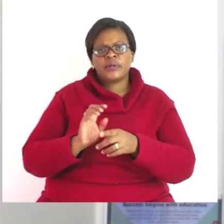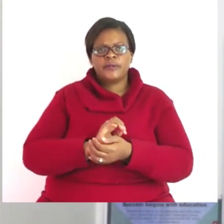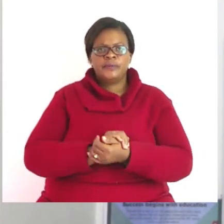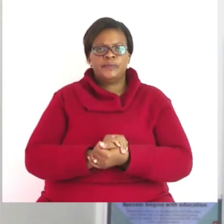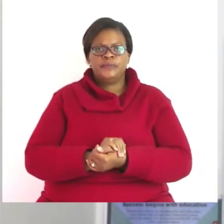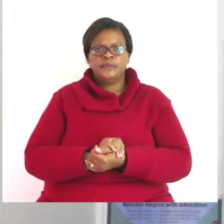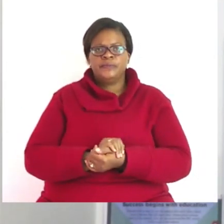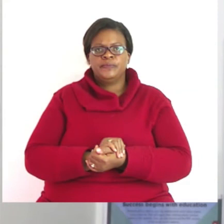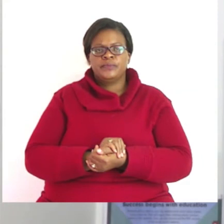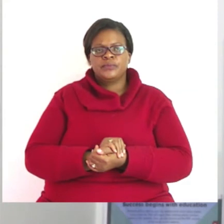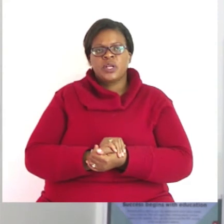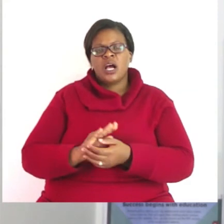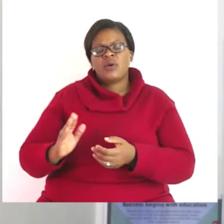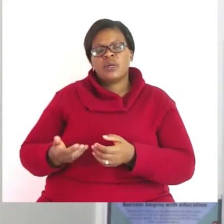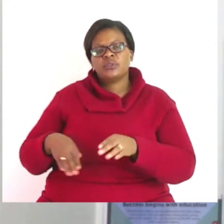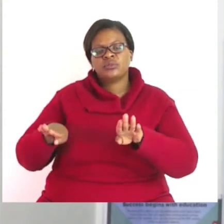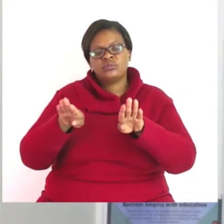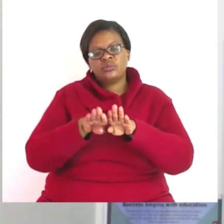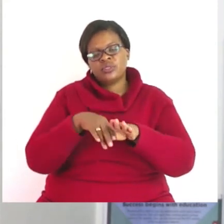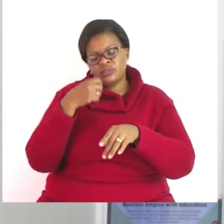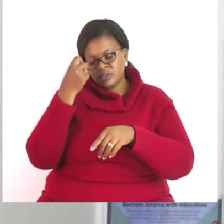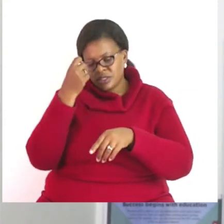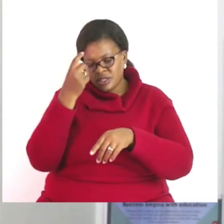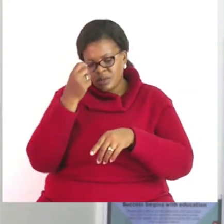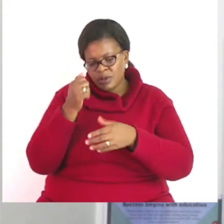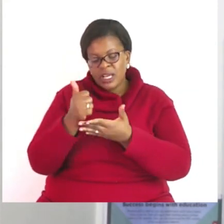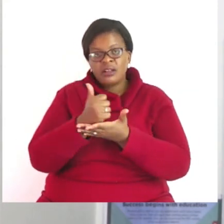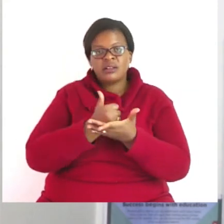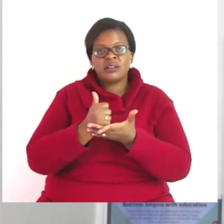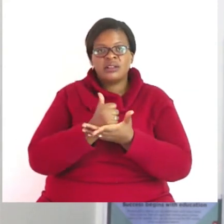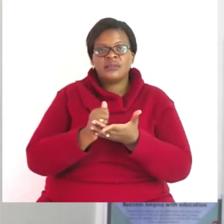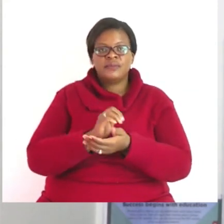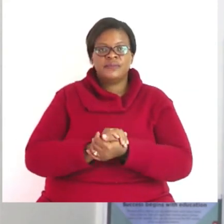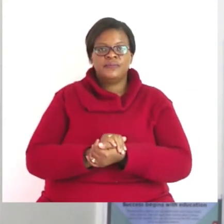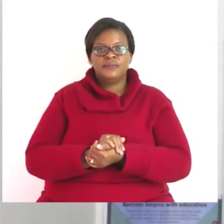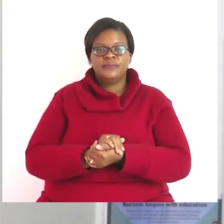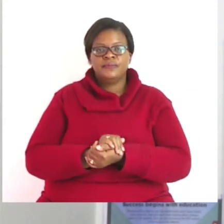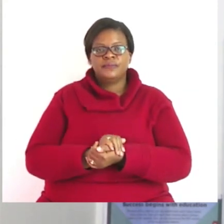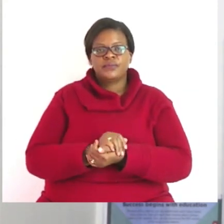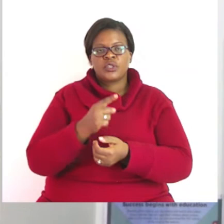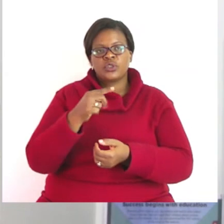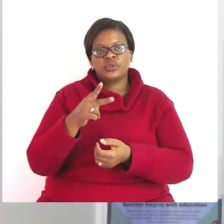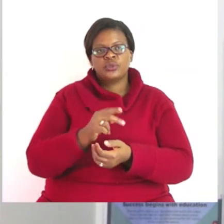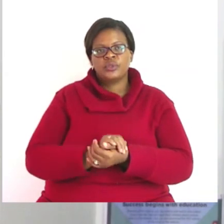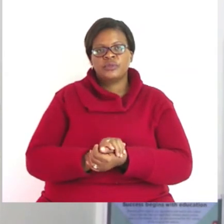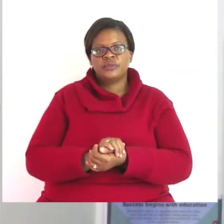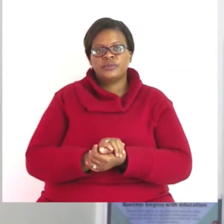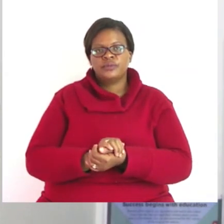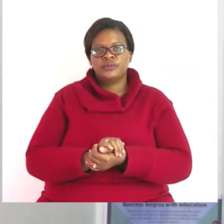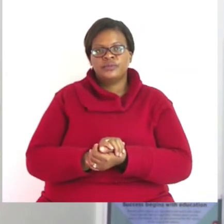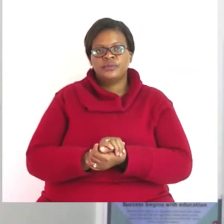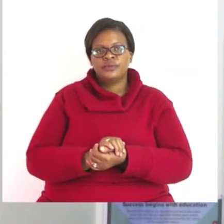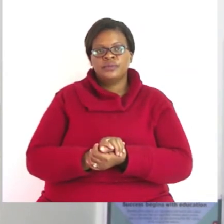just to make things much understandable. We have 12. We must write 12